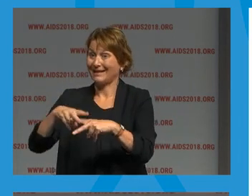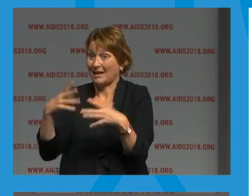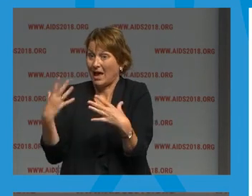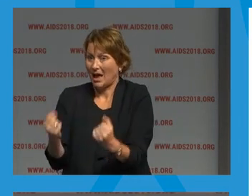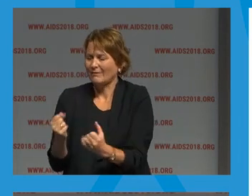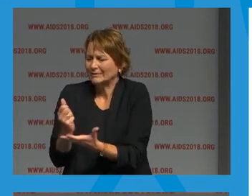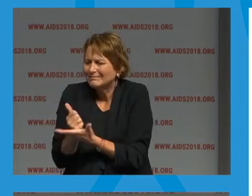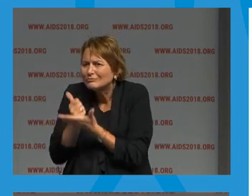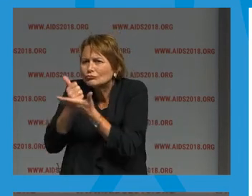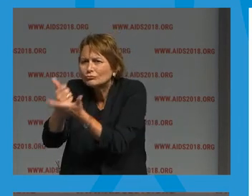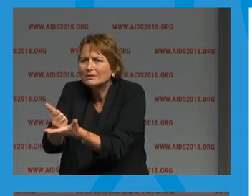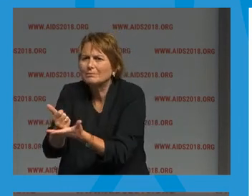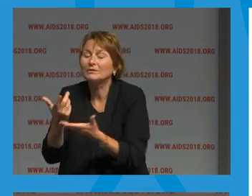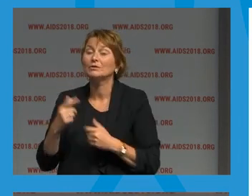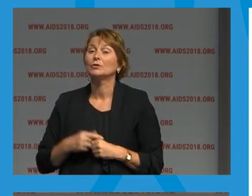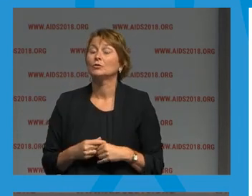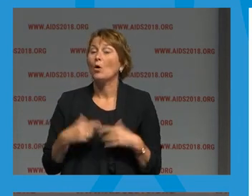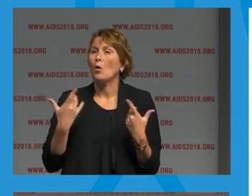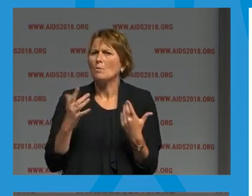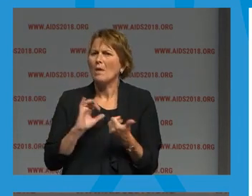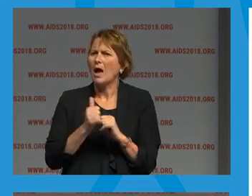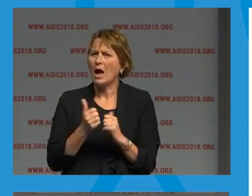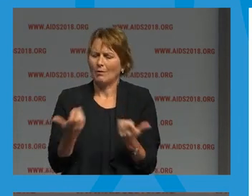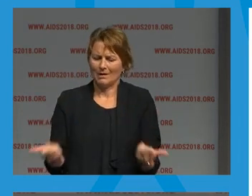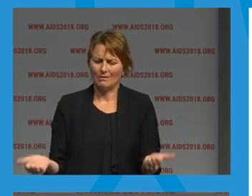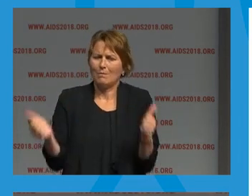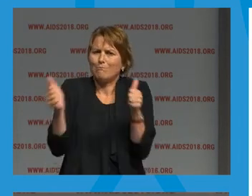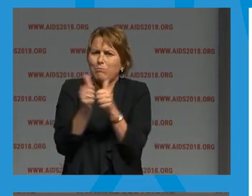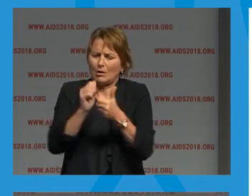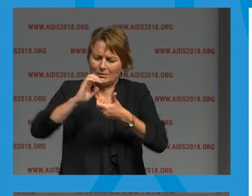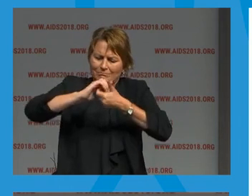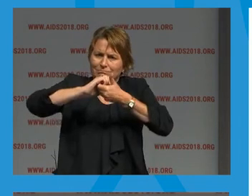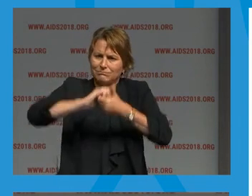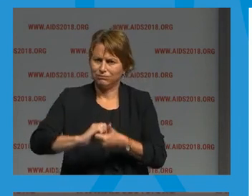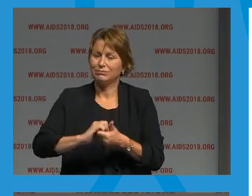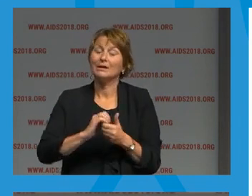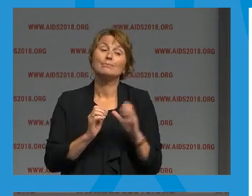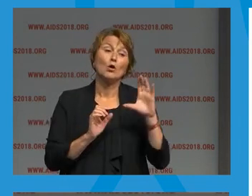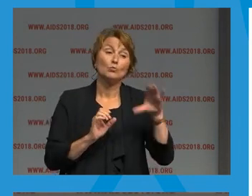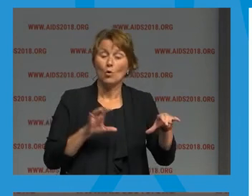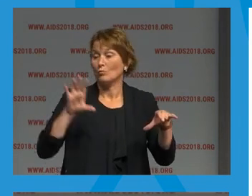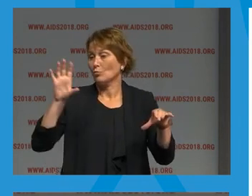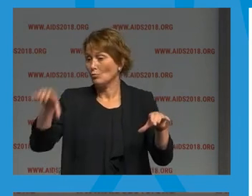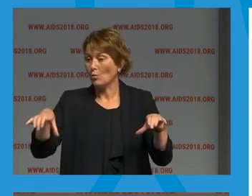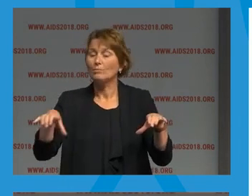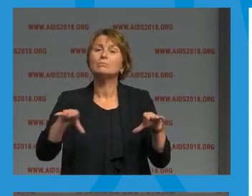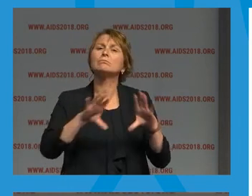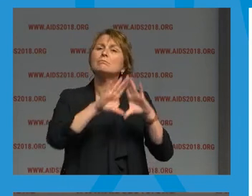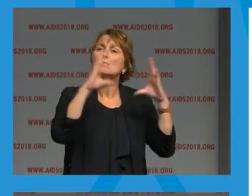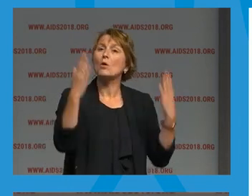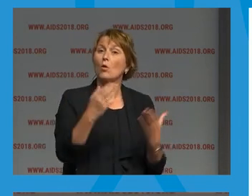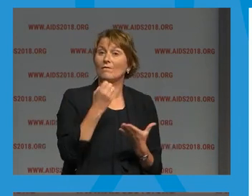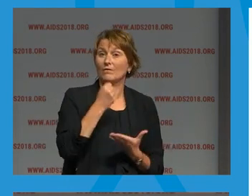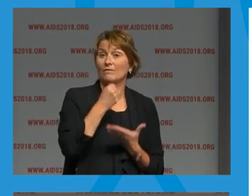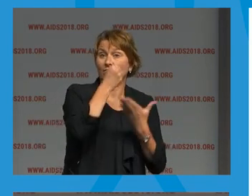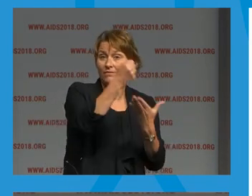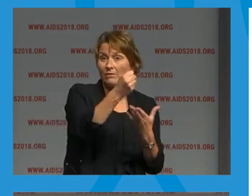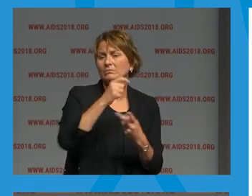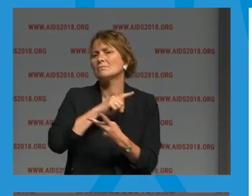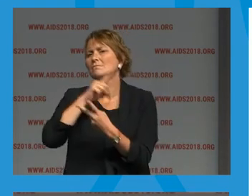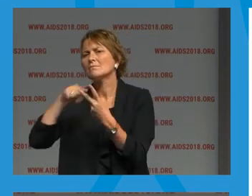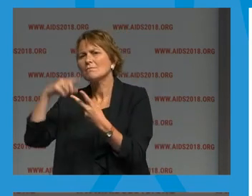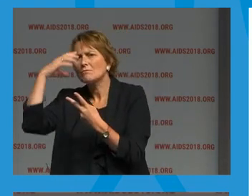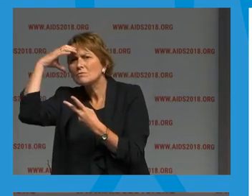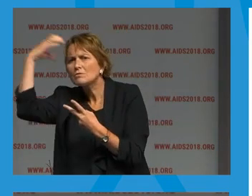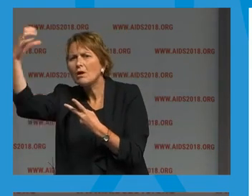really unbelievable partnership between the groups with funding, PEPFAR and the Global Fund, and the governments and